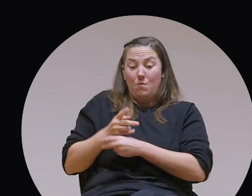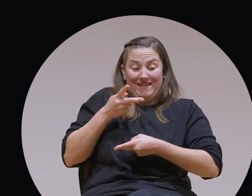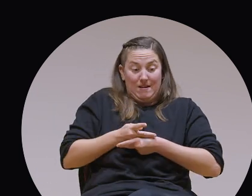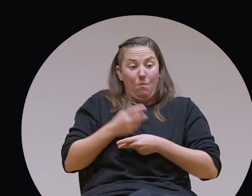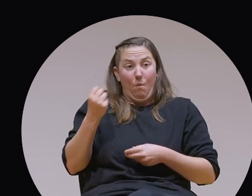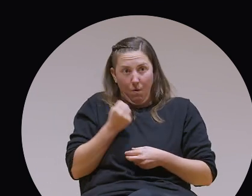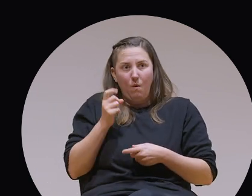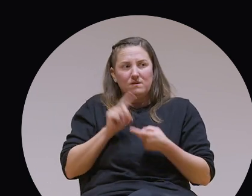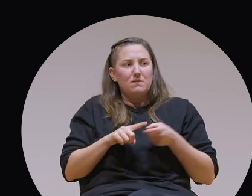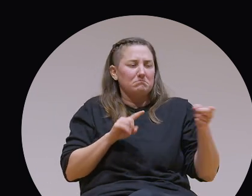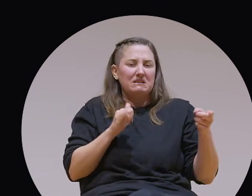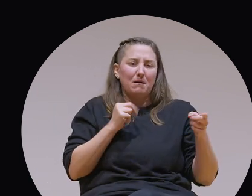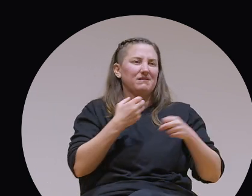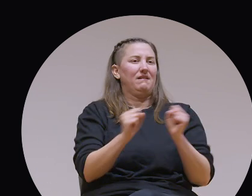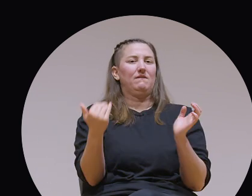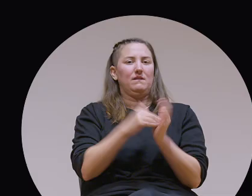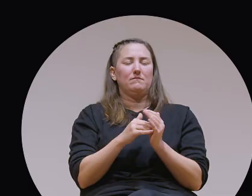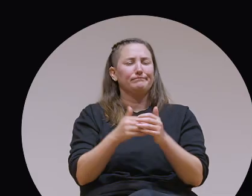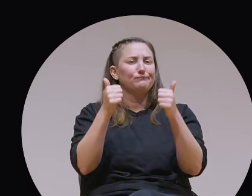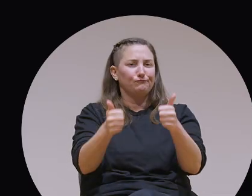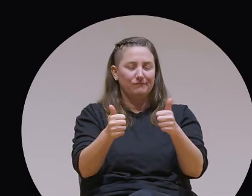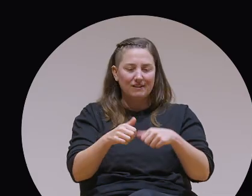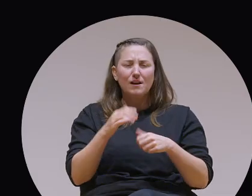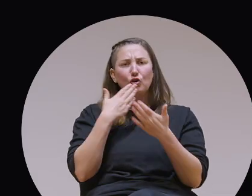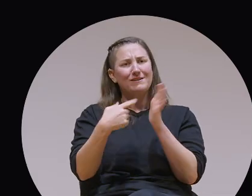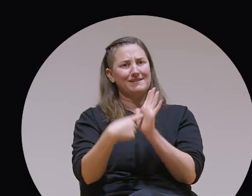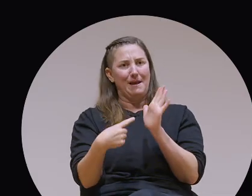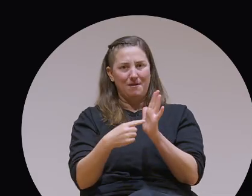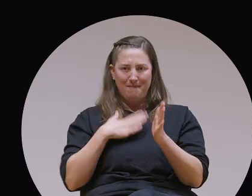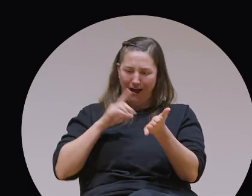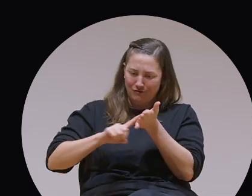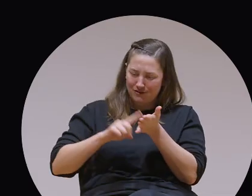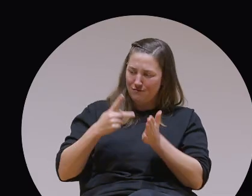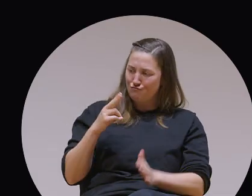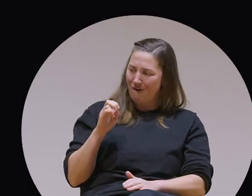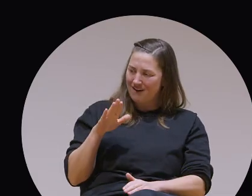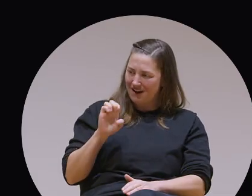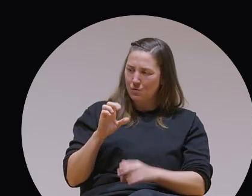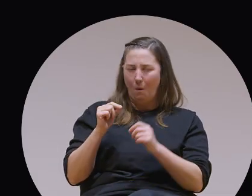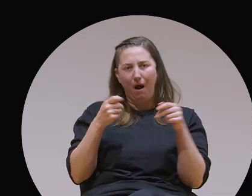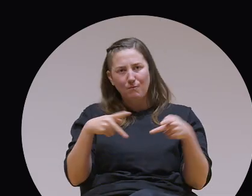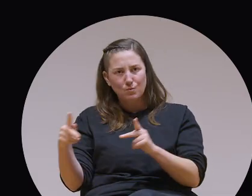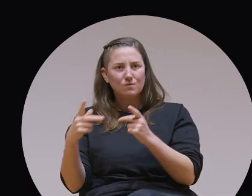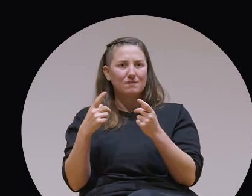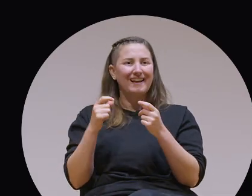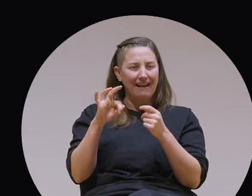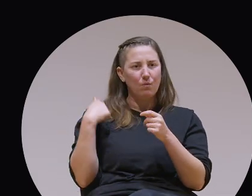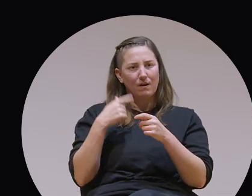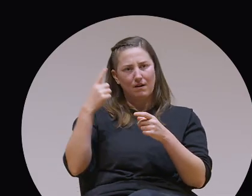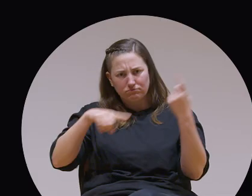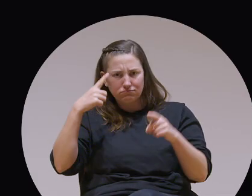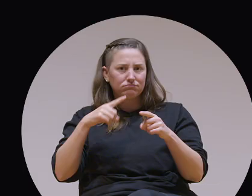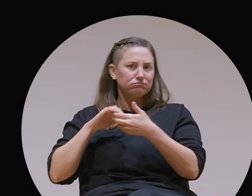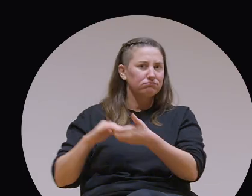So for me, again, that is a wonderful example of where provenance research can go, where it actually leads to collaboration